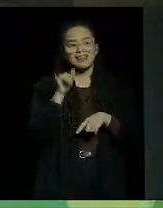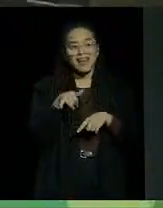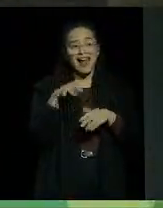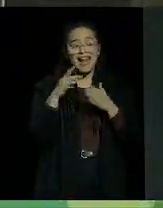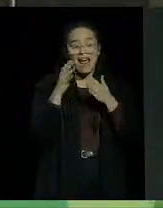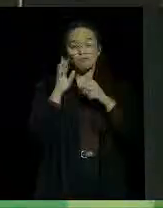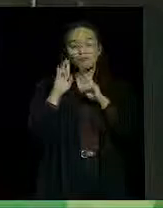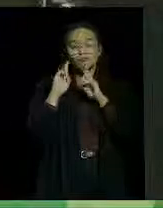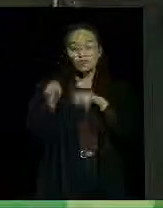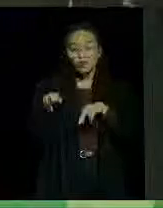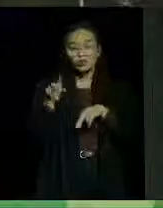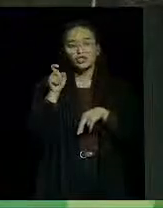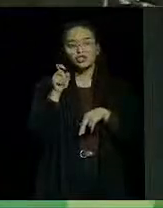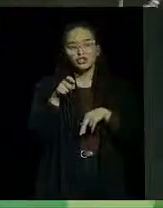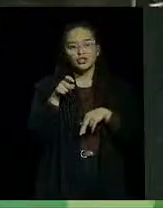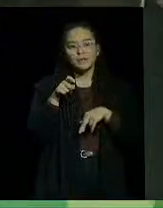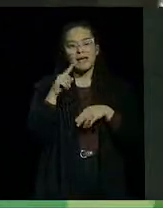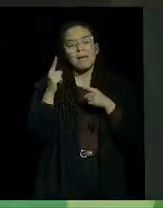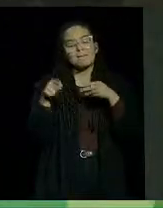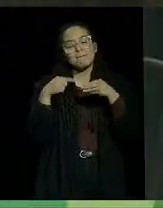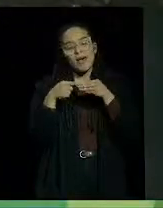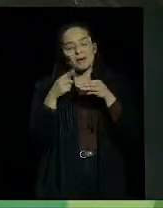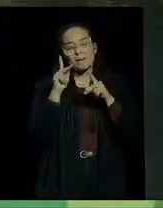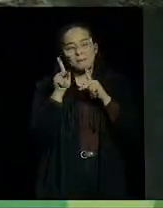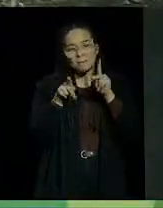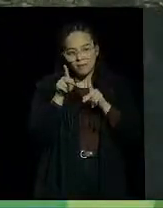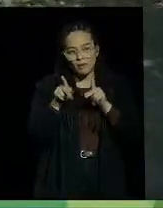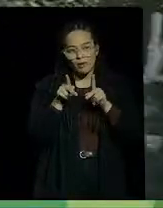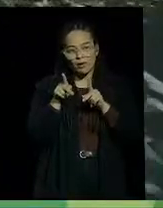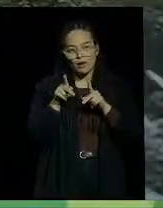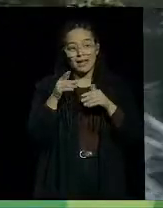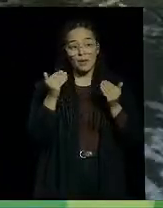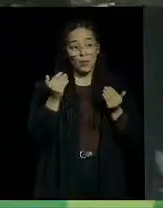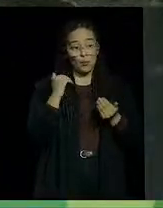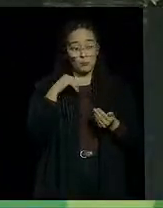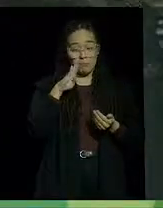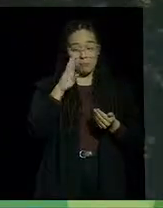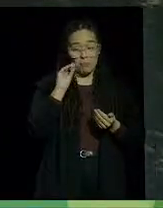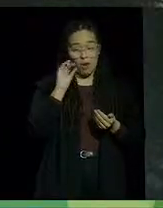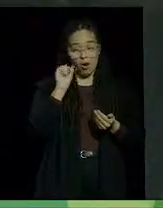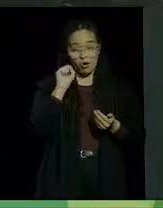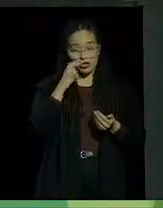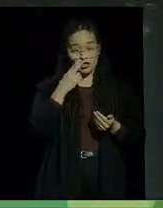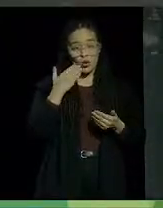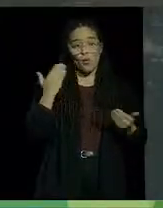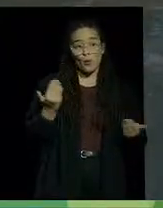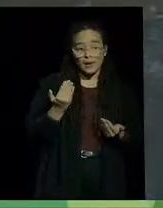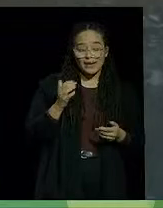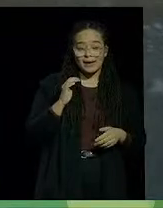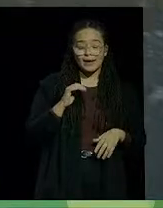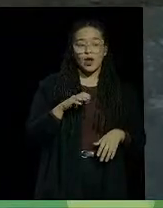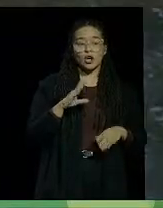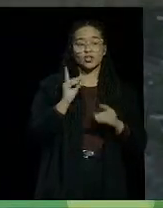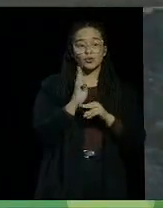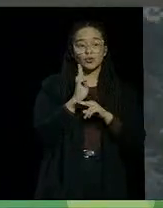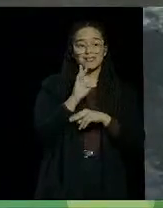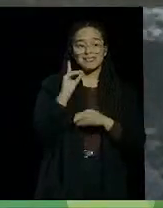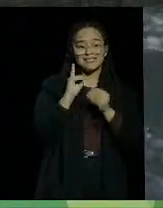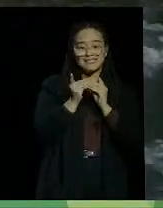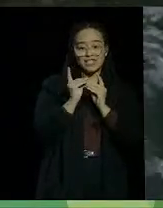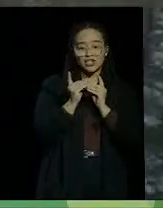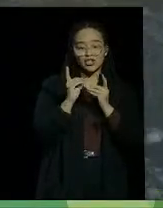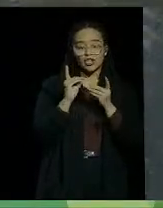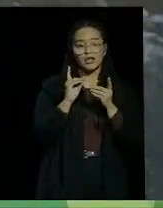always revolve around people. At Bosch, we are putting digital technologies to work for the